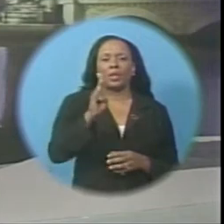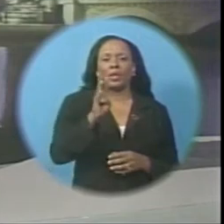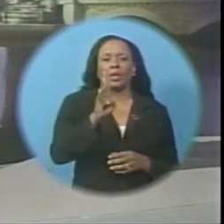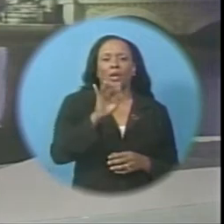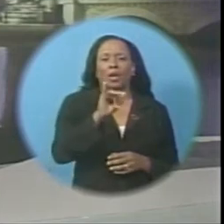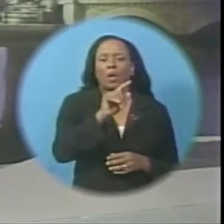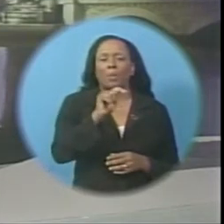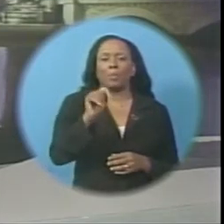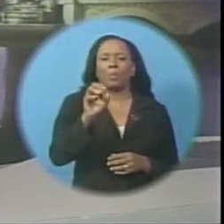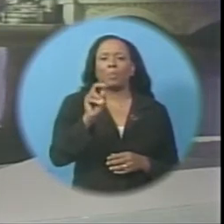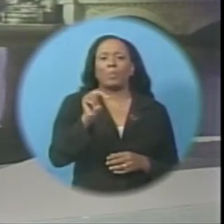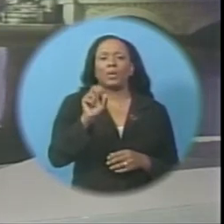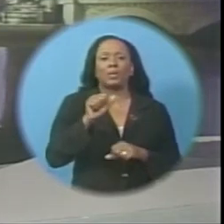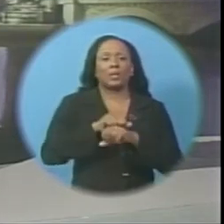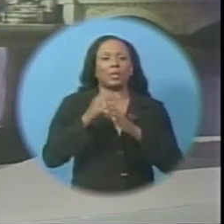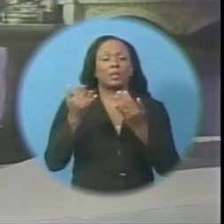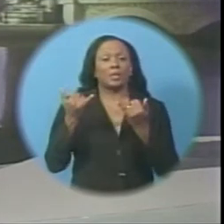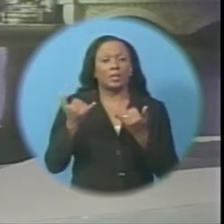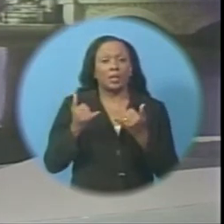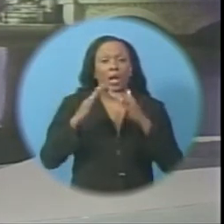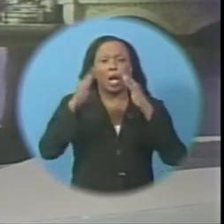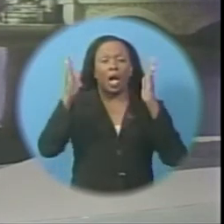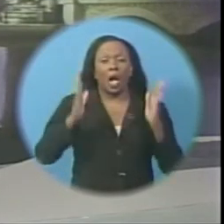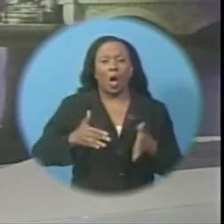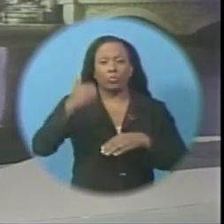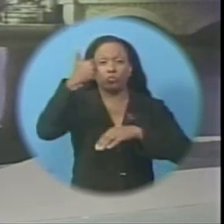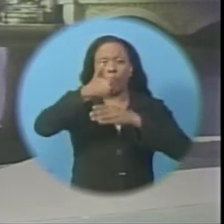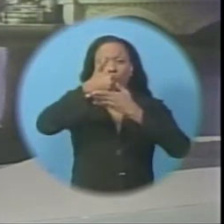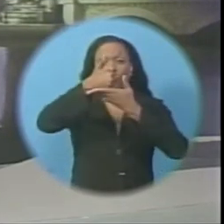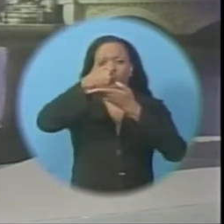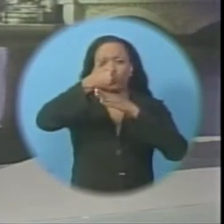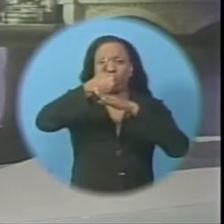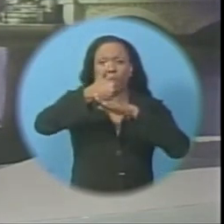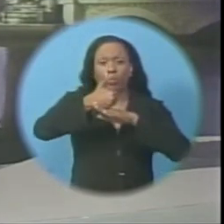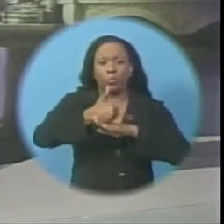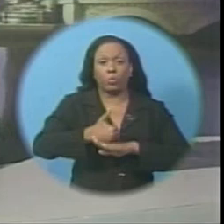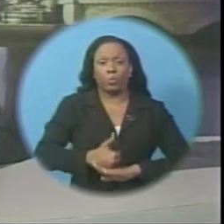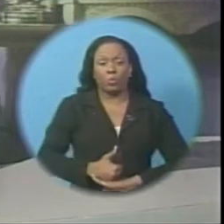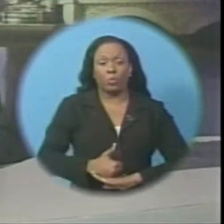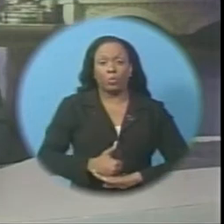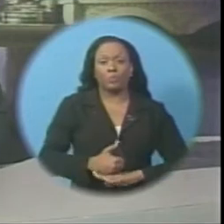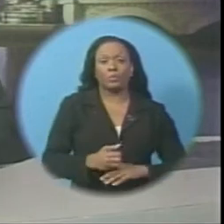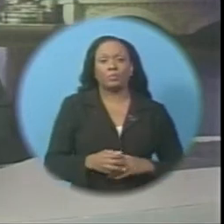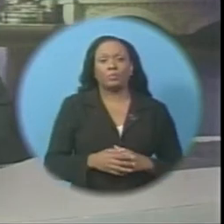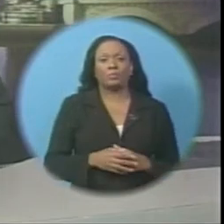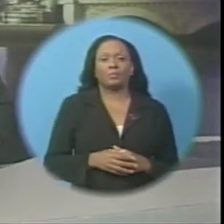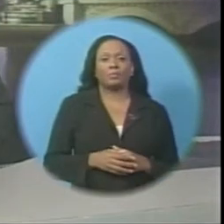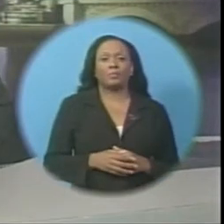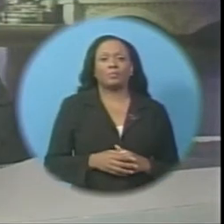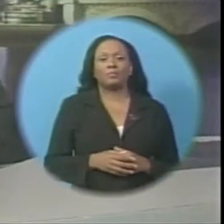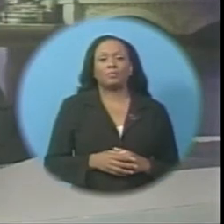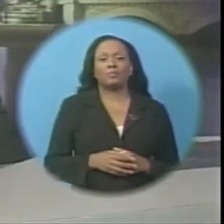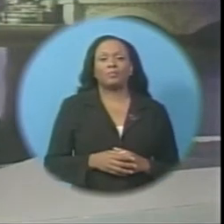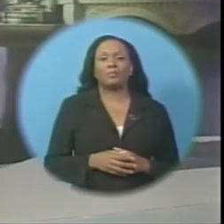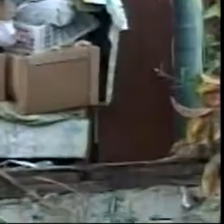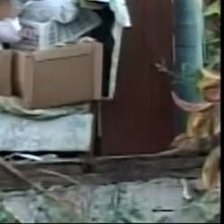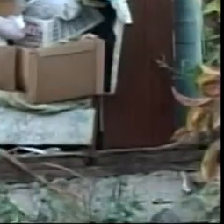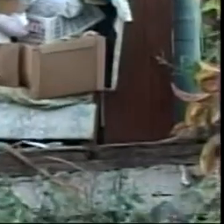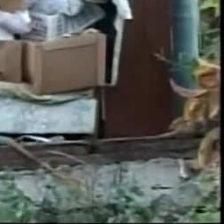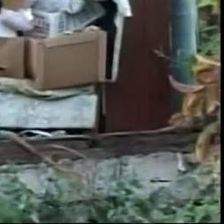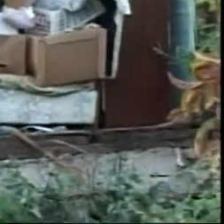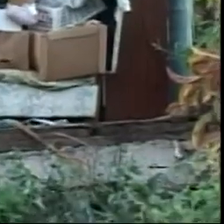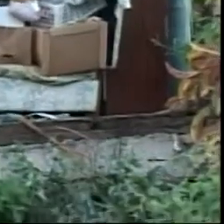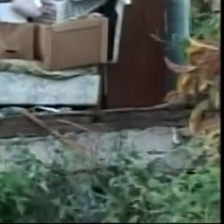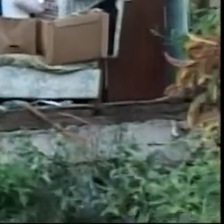Disaster struck in Britain's Hill today when a house caved in. Our Shane Jones was on the scene. Just after 2 this afternoon,